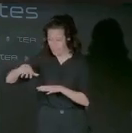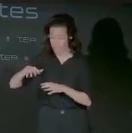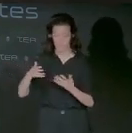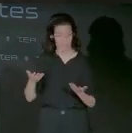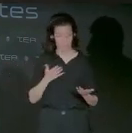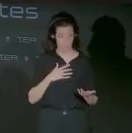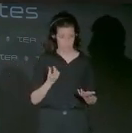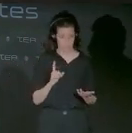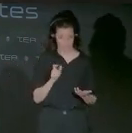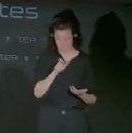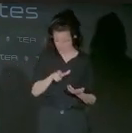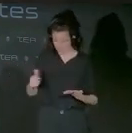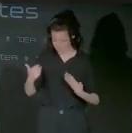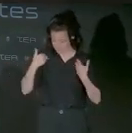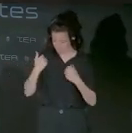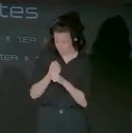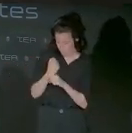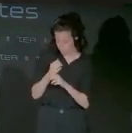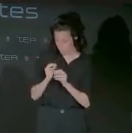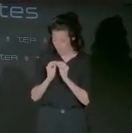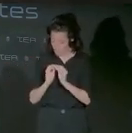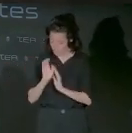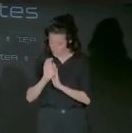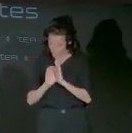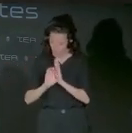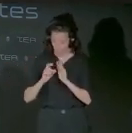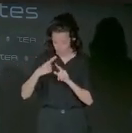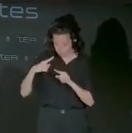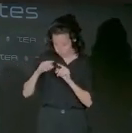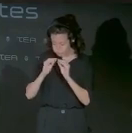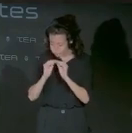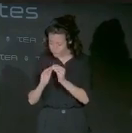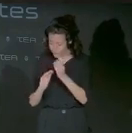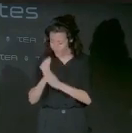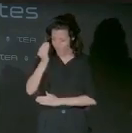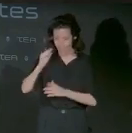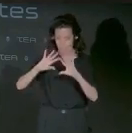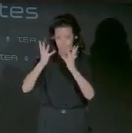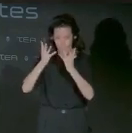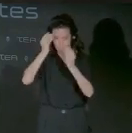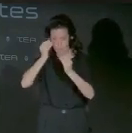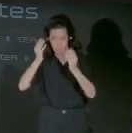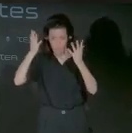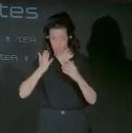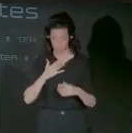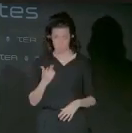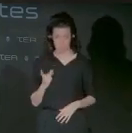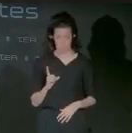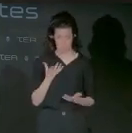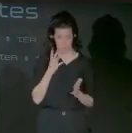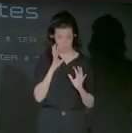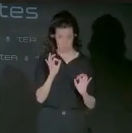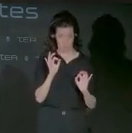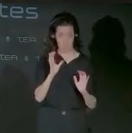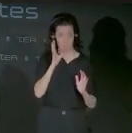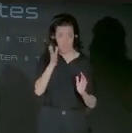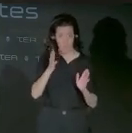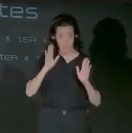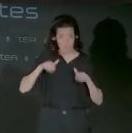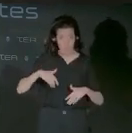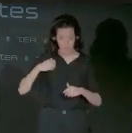They don't even want to do it between their own worlds that they own, because it spoils the game. Now, if it's a world which is just